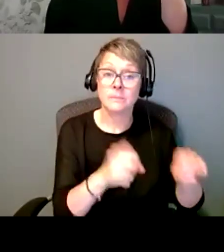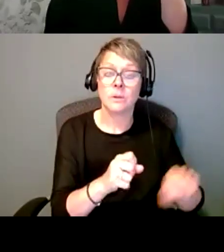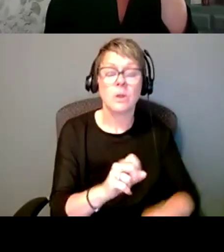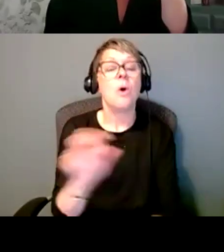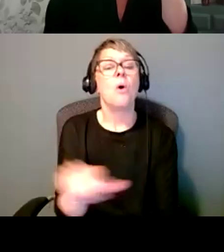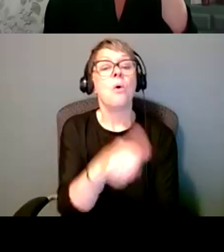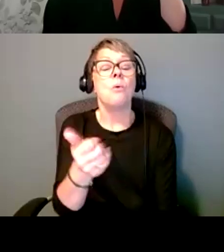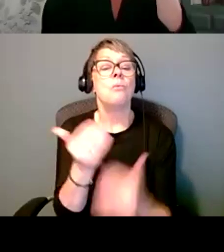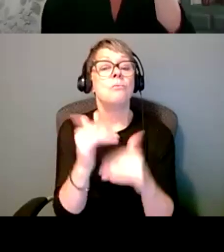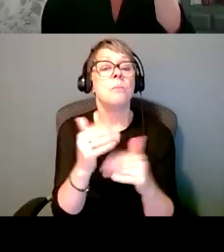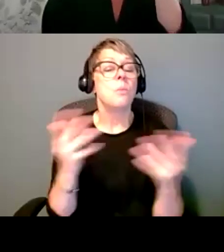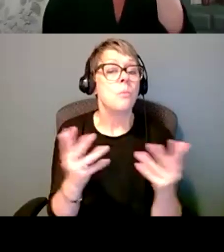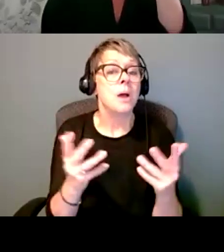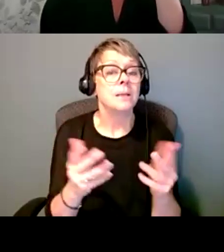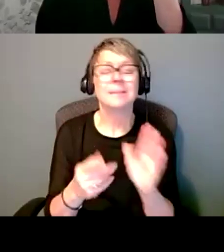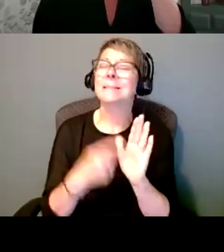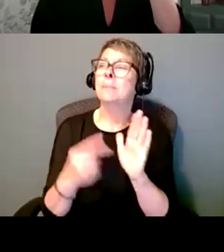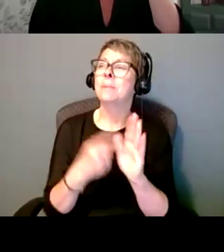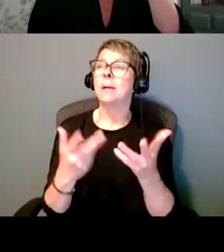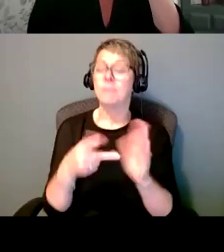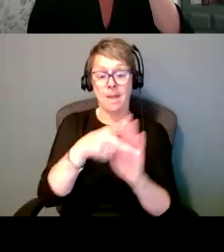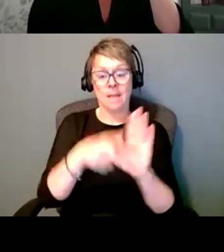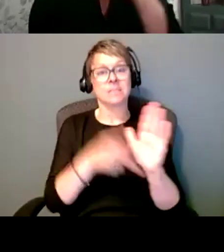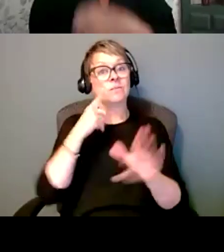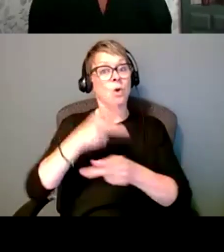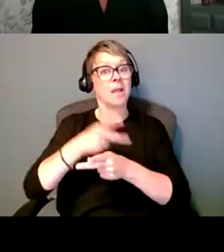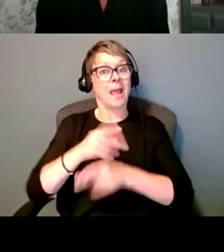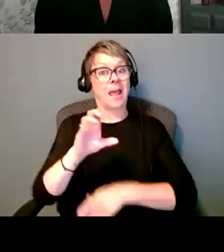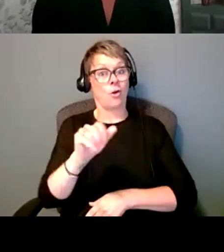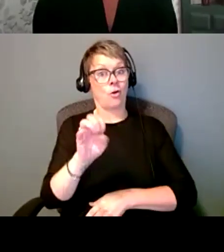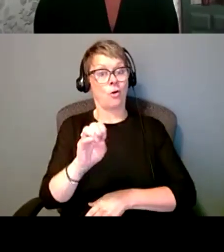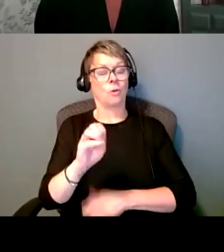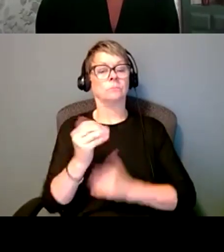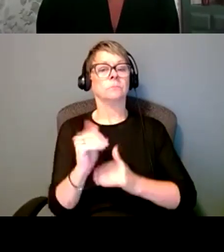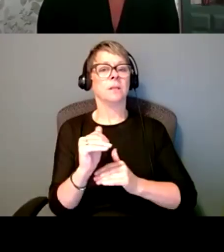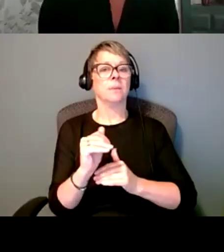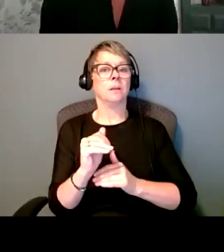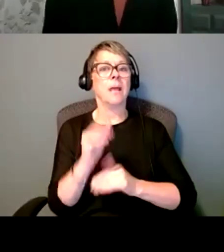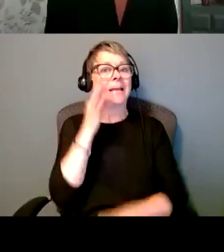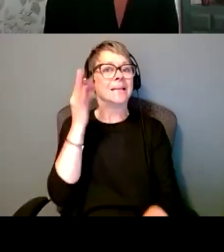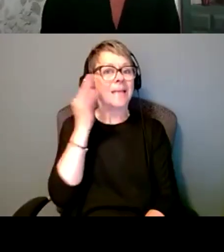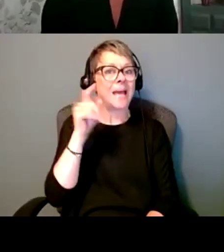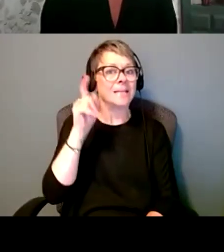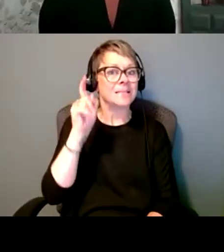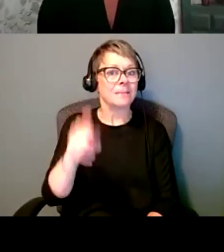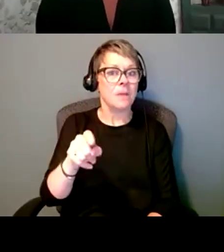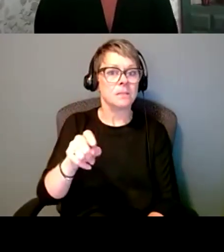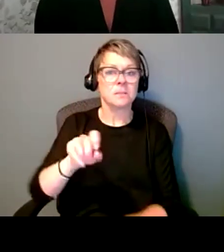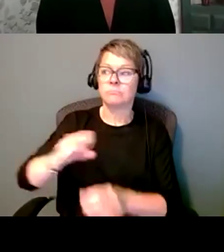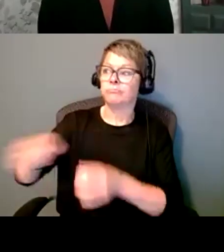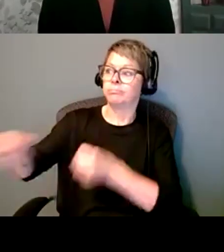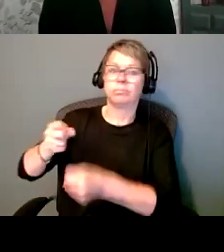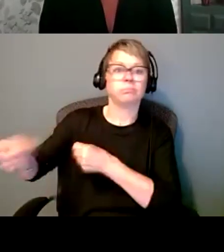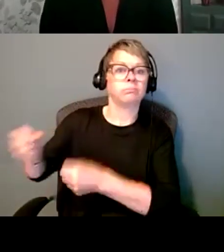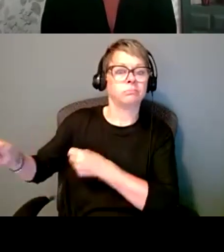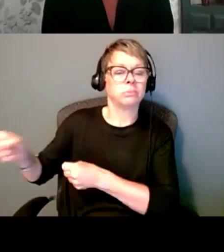is sometimes the policies for care are restricting. You have to put your cats away, and some people can't put their cats away to get the care